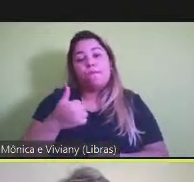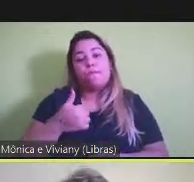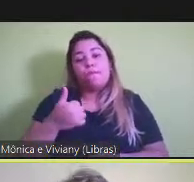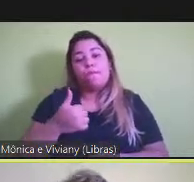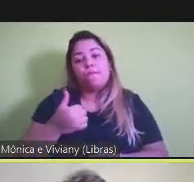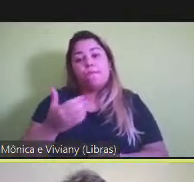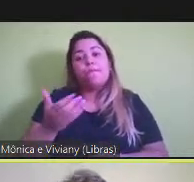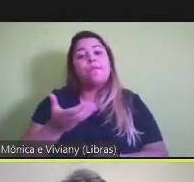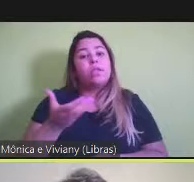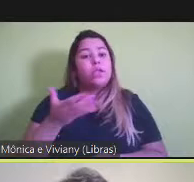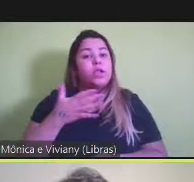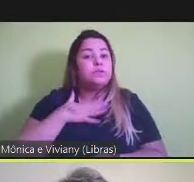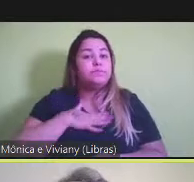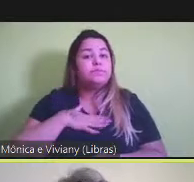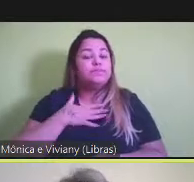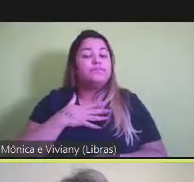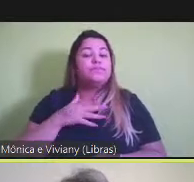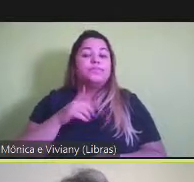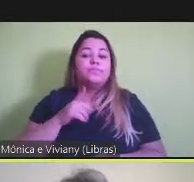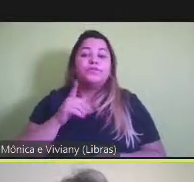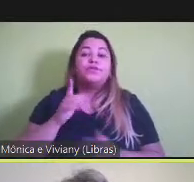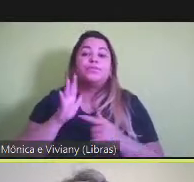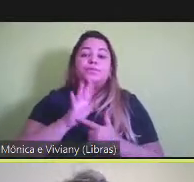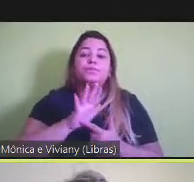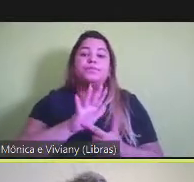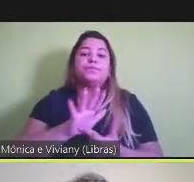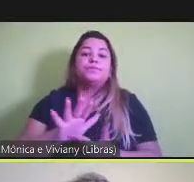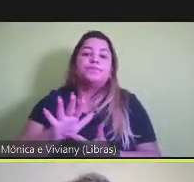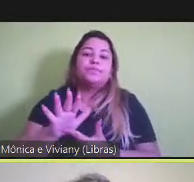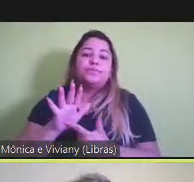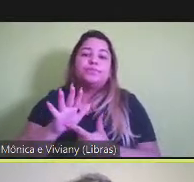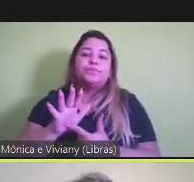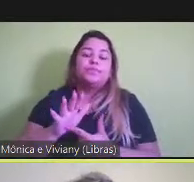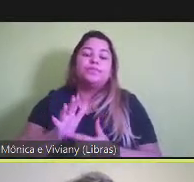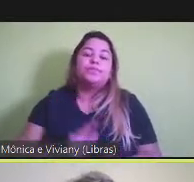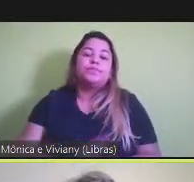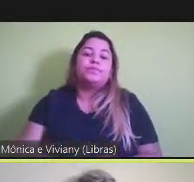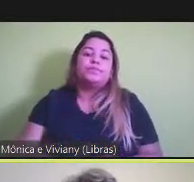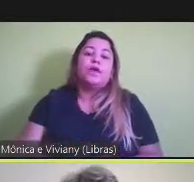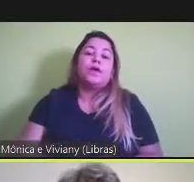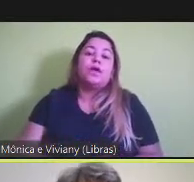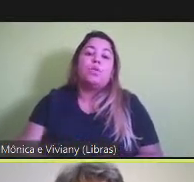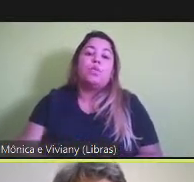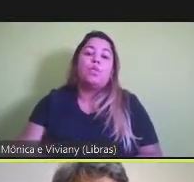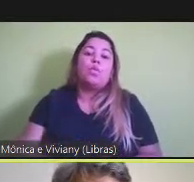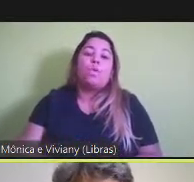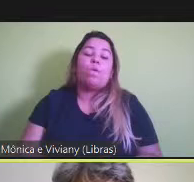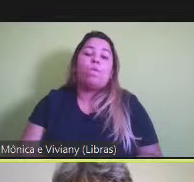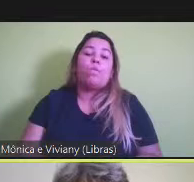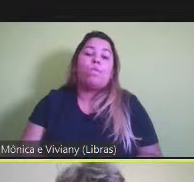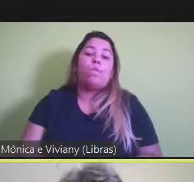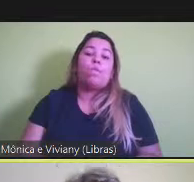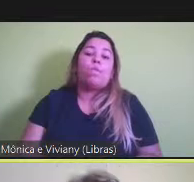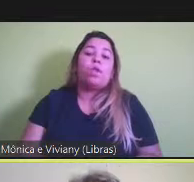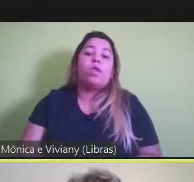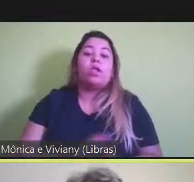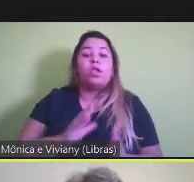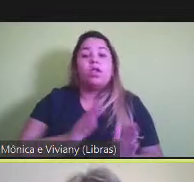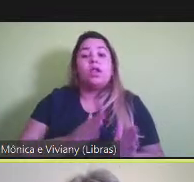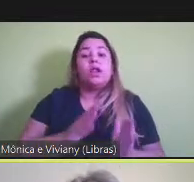the first thing I want to mention is the idea of the human sciences or